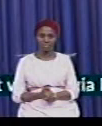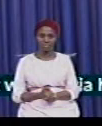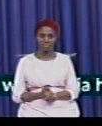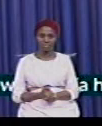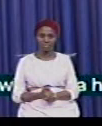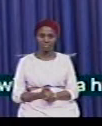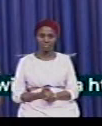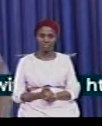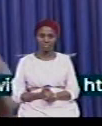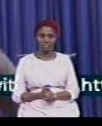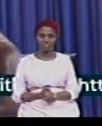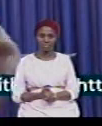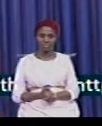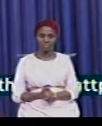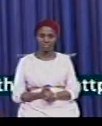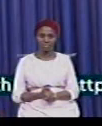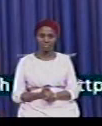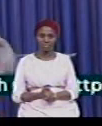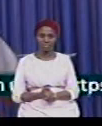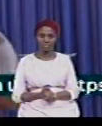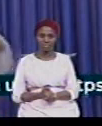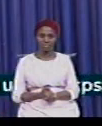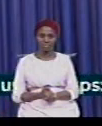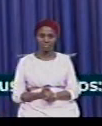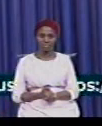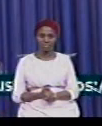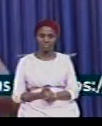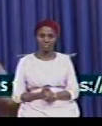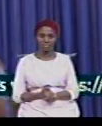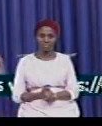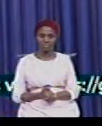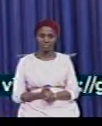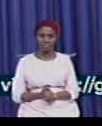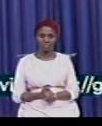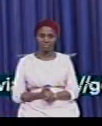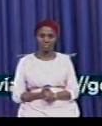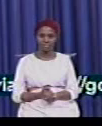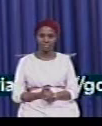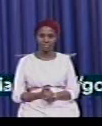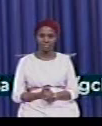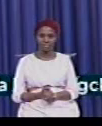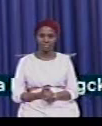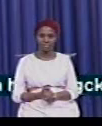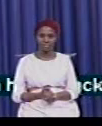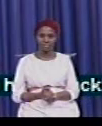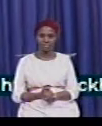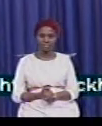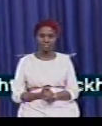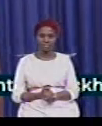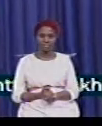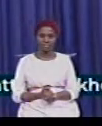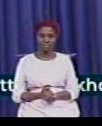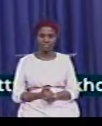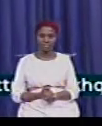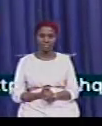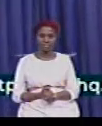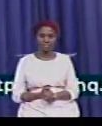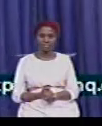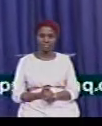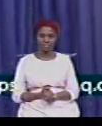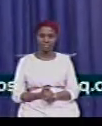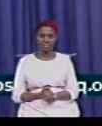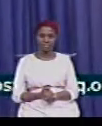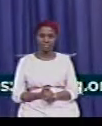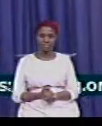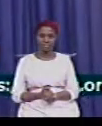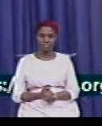home. I first said, I mean to be yes, say, Mrs. Sinamin to me, yes, say, and why is I make cause I meet me, yes, say, to me, yes, say, Miss me, yes, say. And see, I think I saw Yanko